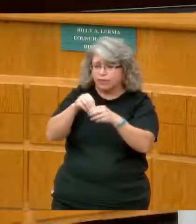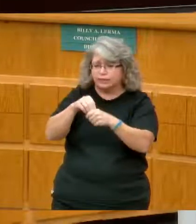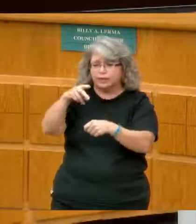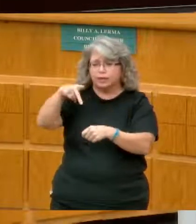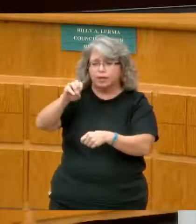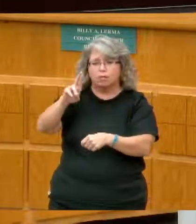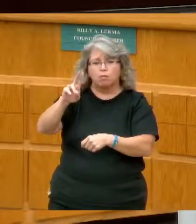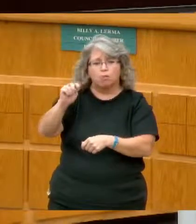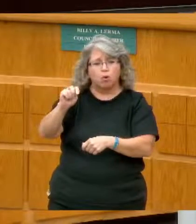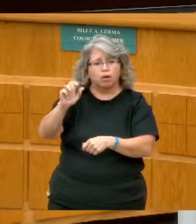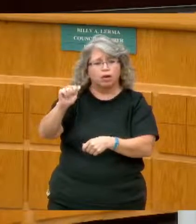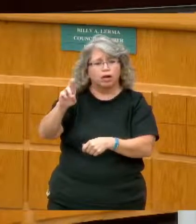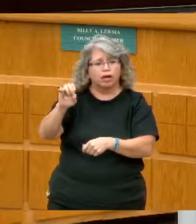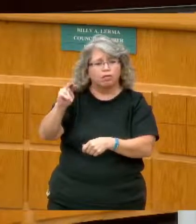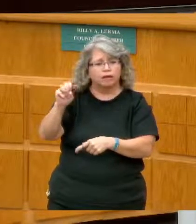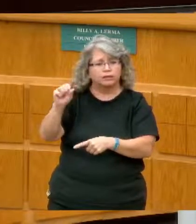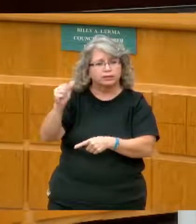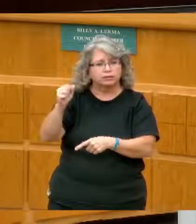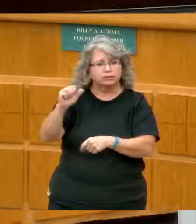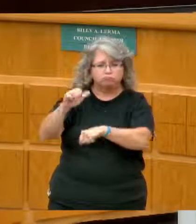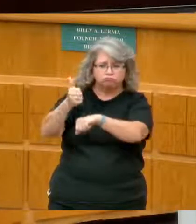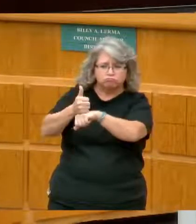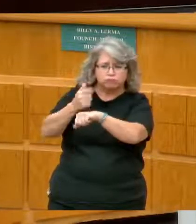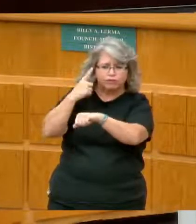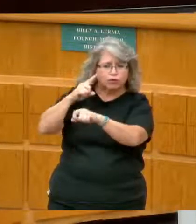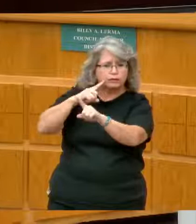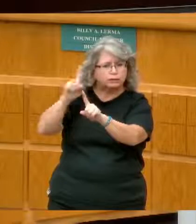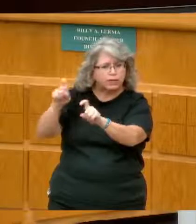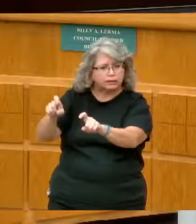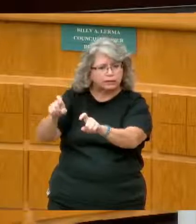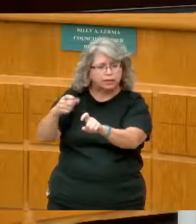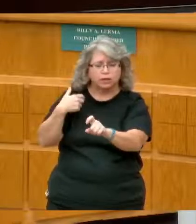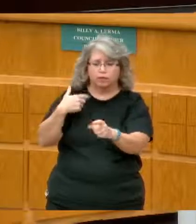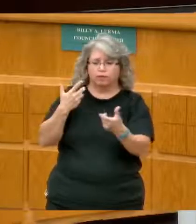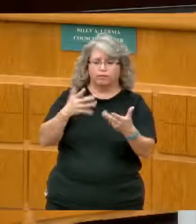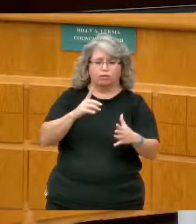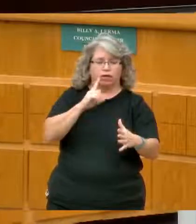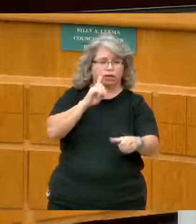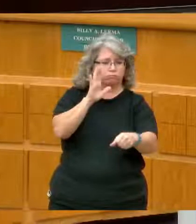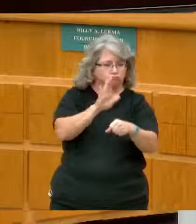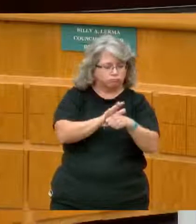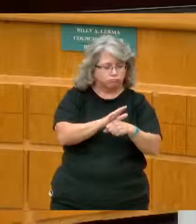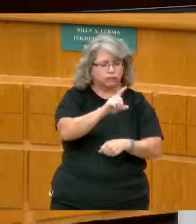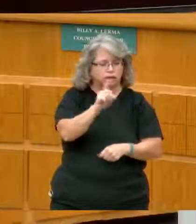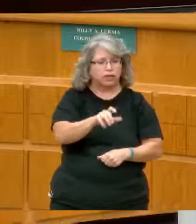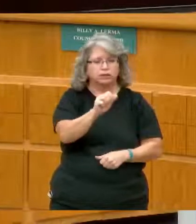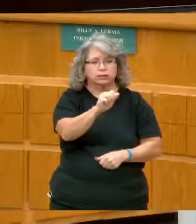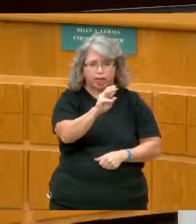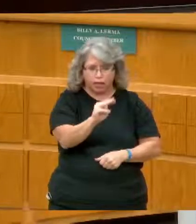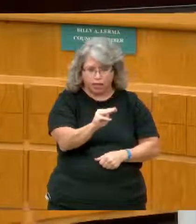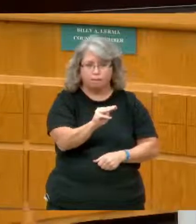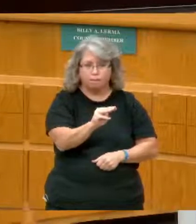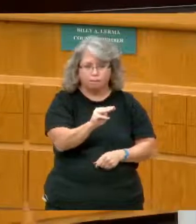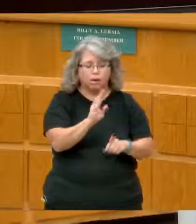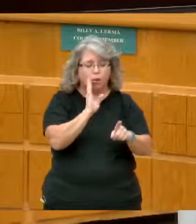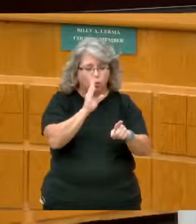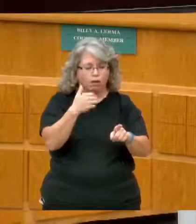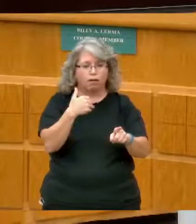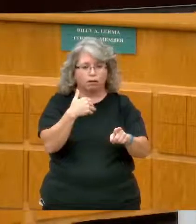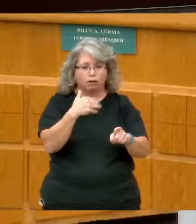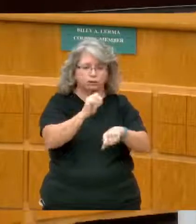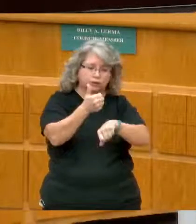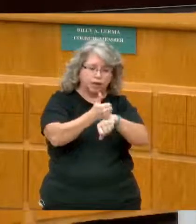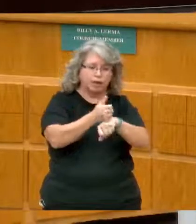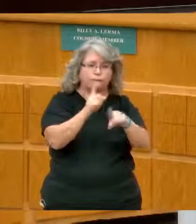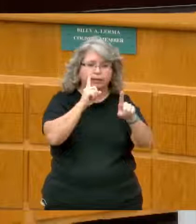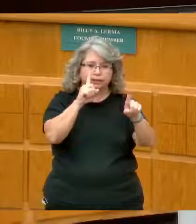testing. We have already solidified the opportunity to have Texas A&M also host a testing facility because we know when